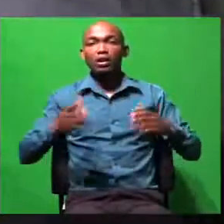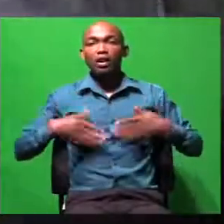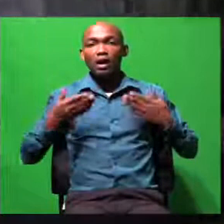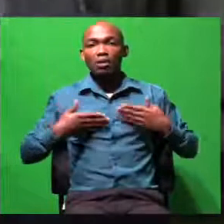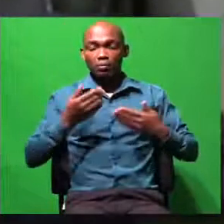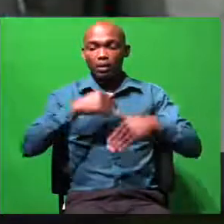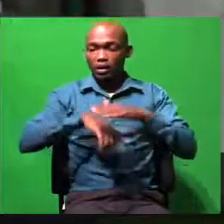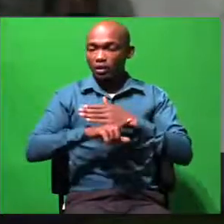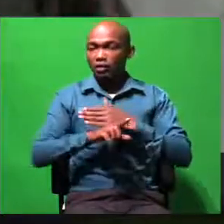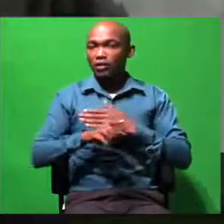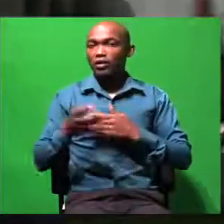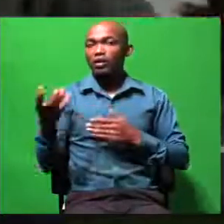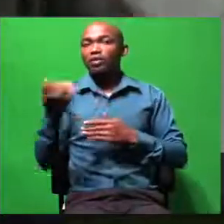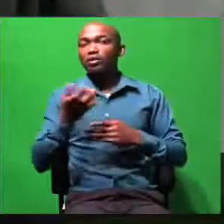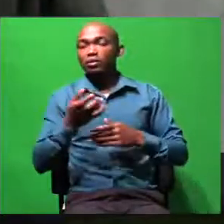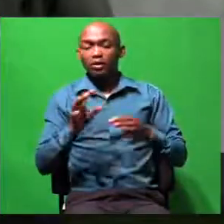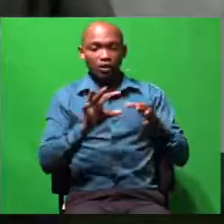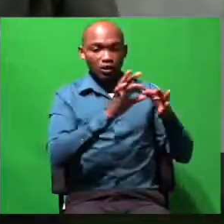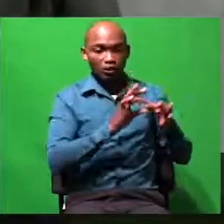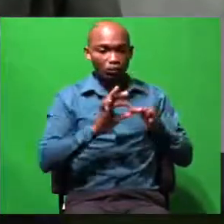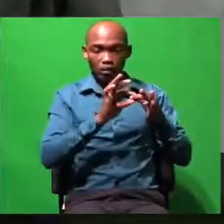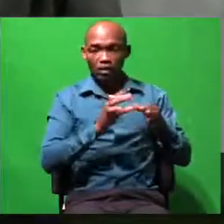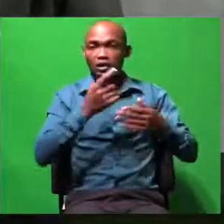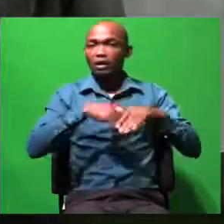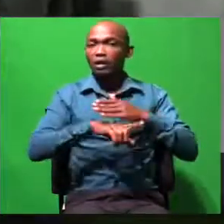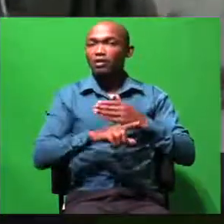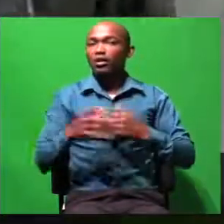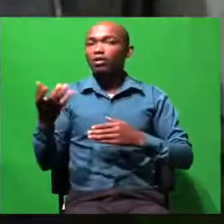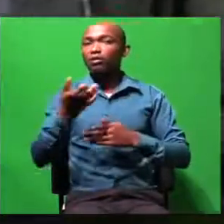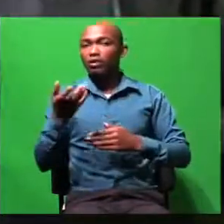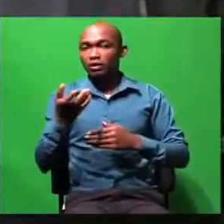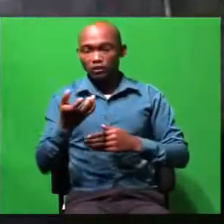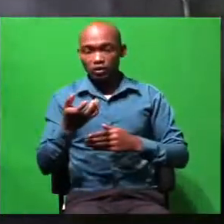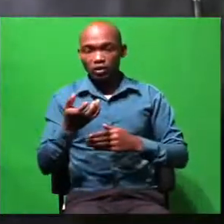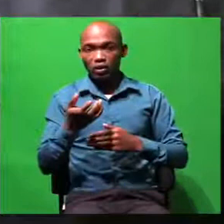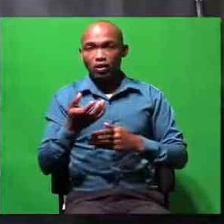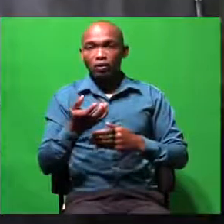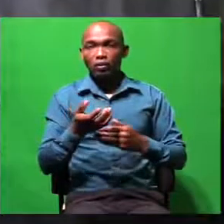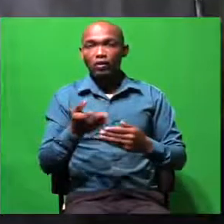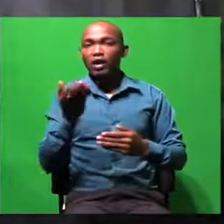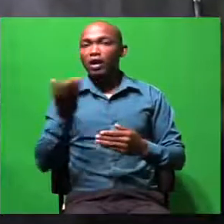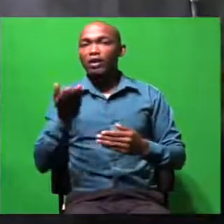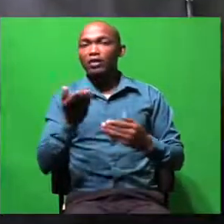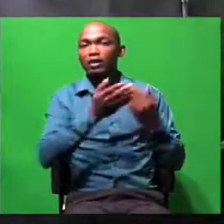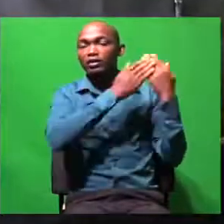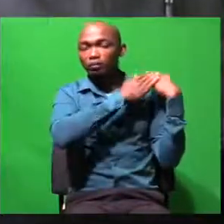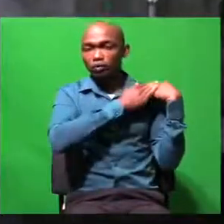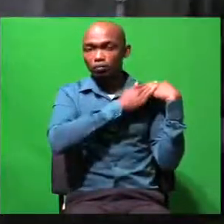in the communities, and therefore they can cooperate in the communities in other duties or other responsibilities or other